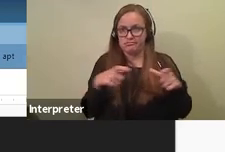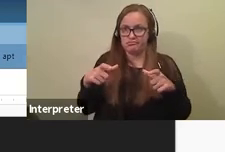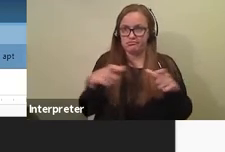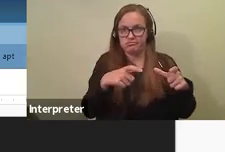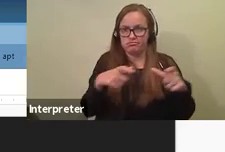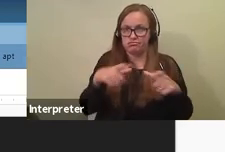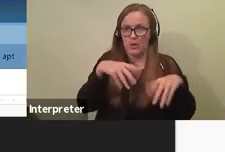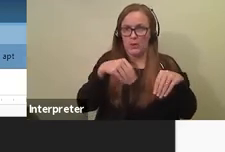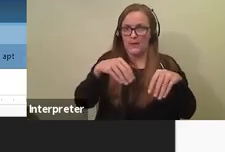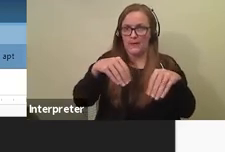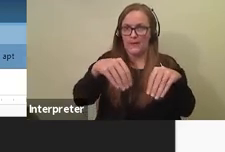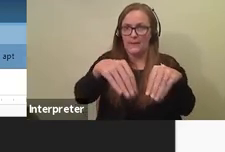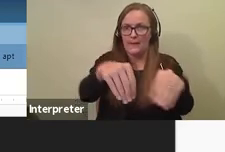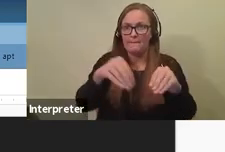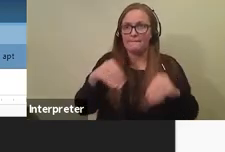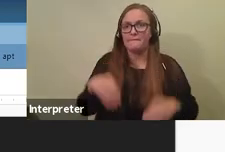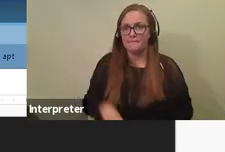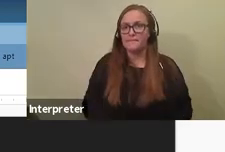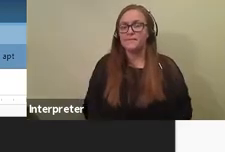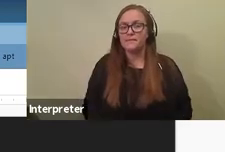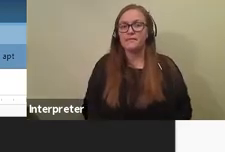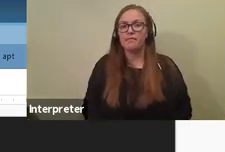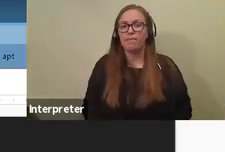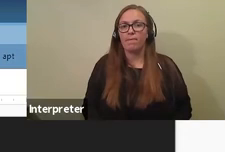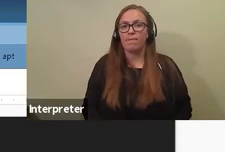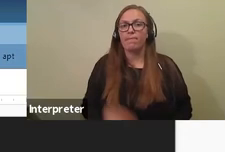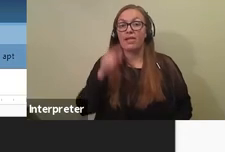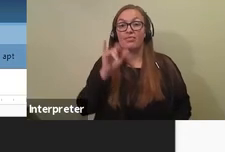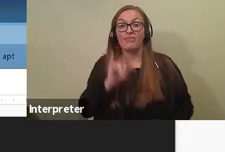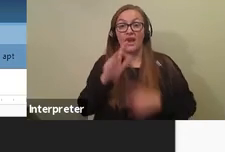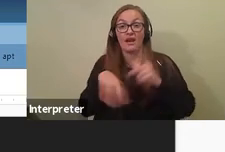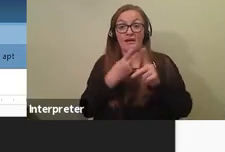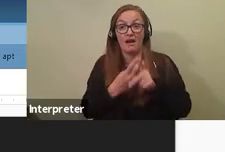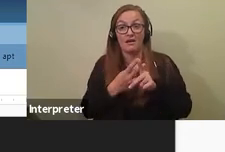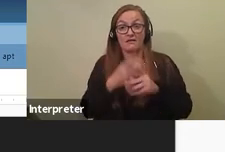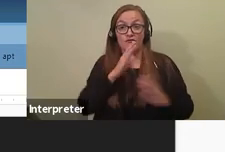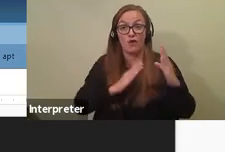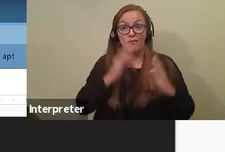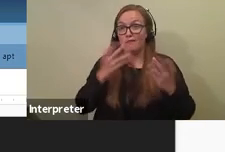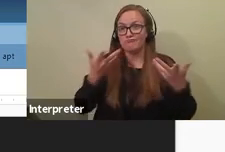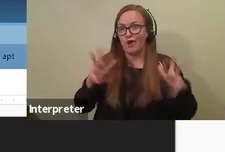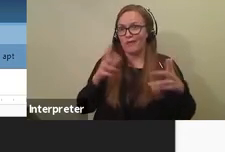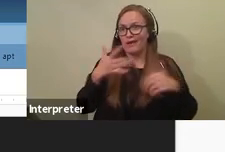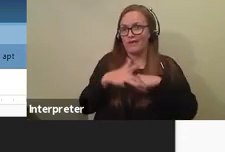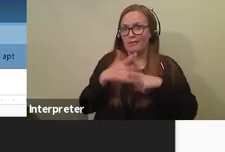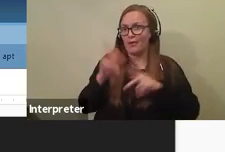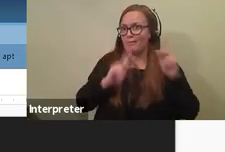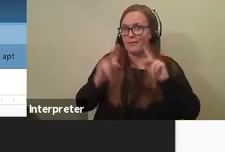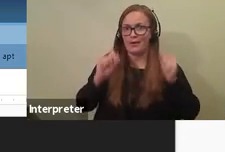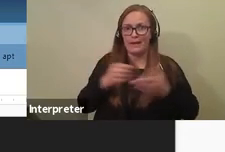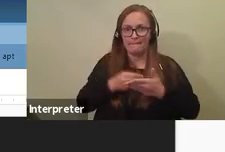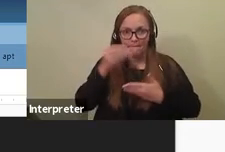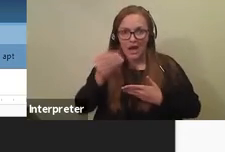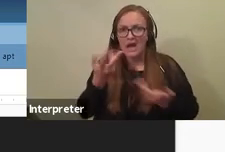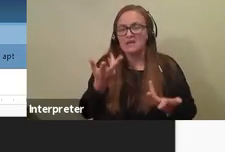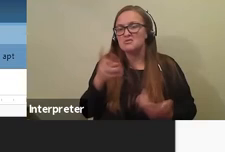sweeping up any kind of mess that's on the floor. And this kind of robot is actually already available for people to buy. It's a few $100. So you could